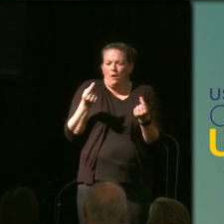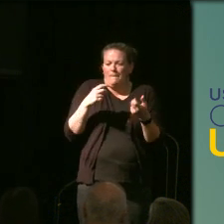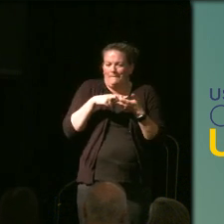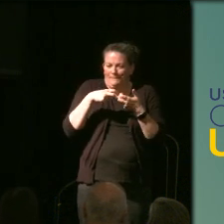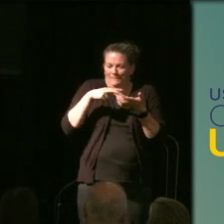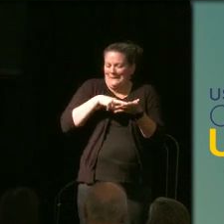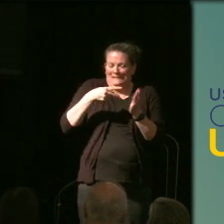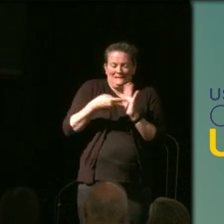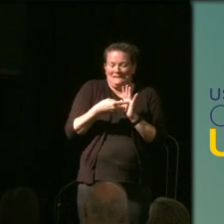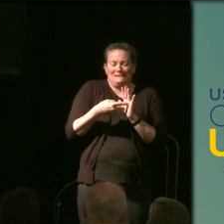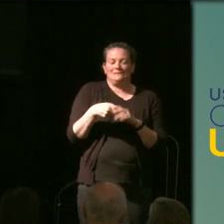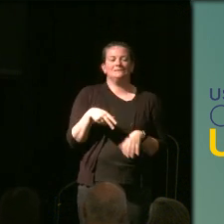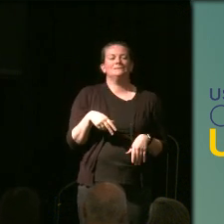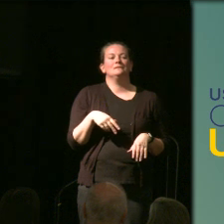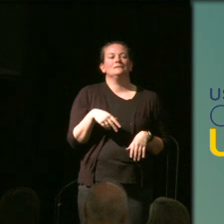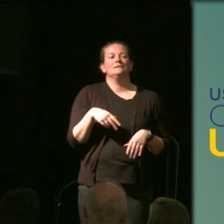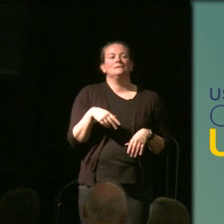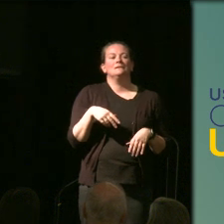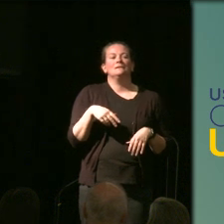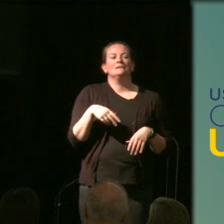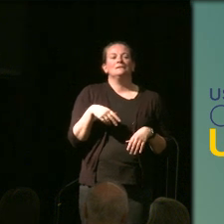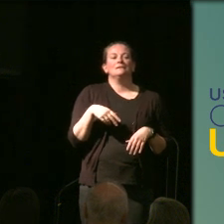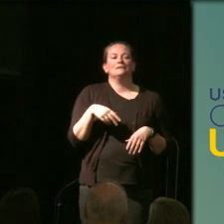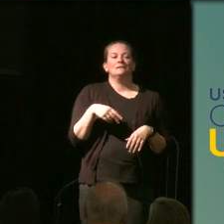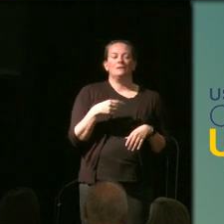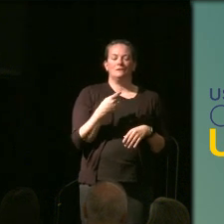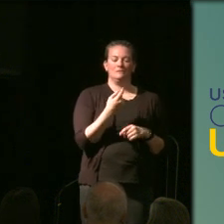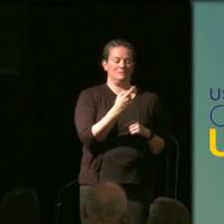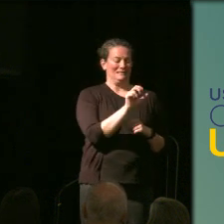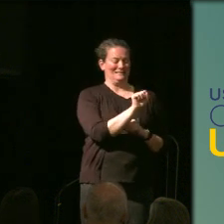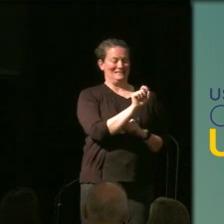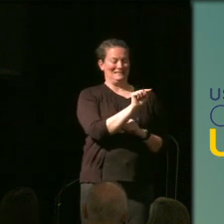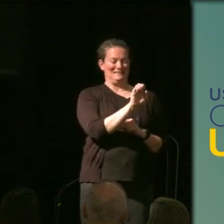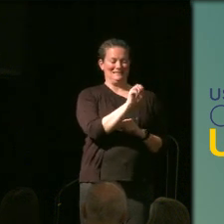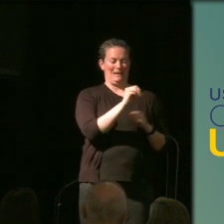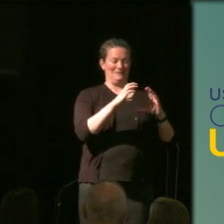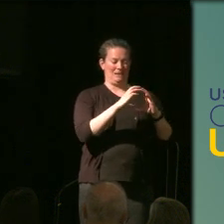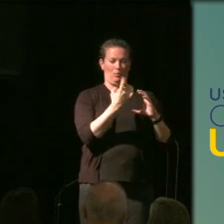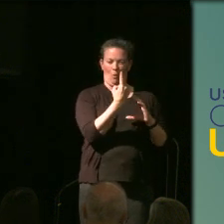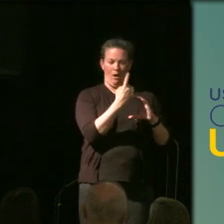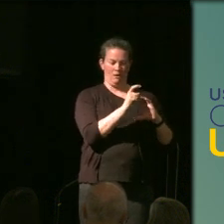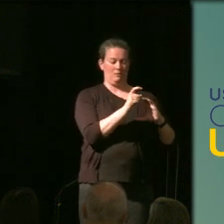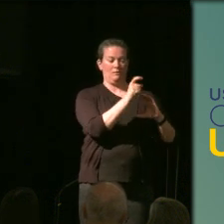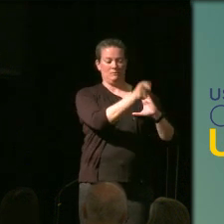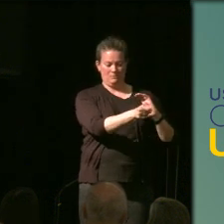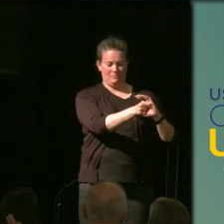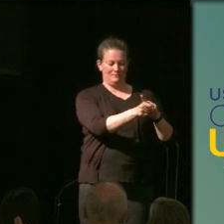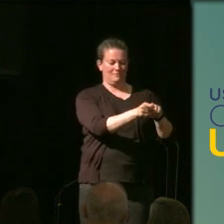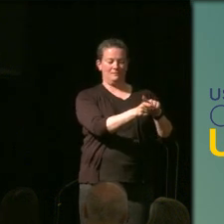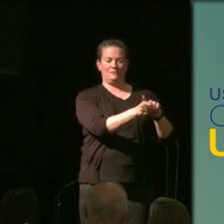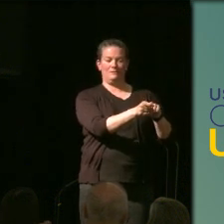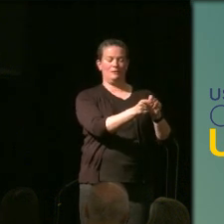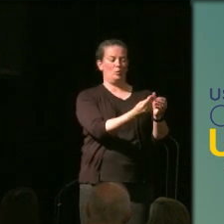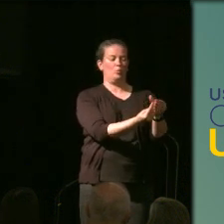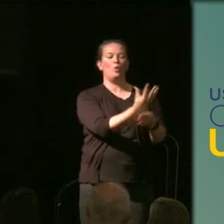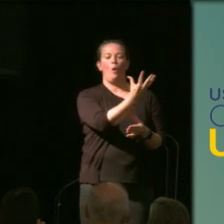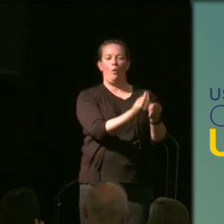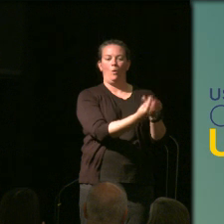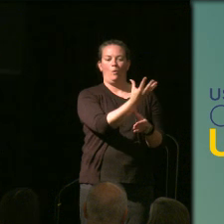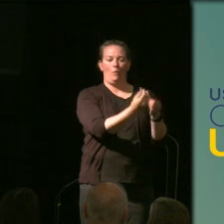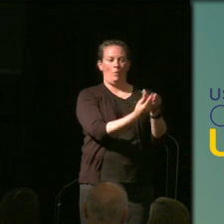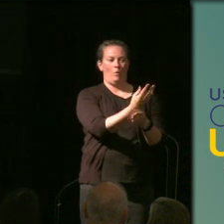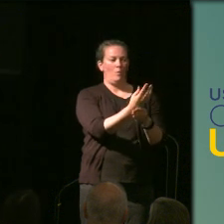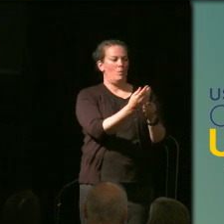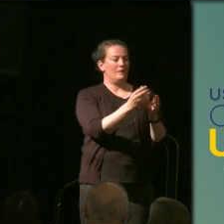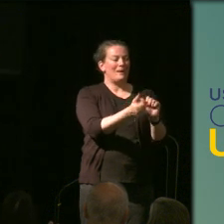stem cell. That means it's one stem cell donation actually gets grown into, doses for 400, 500, 600 people, depending on the